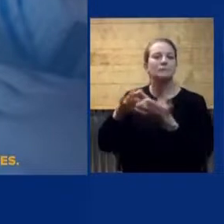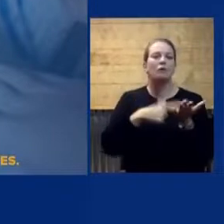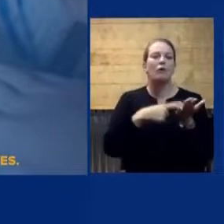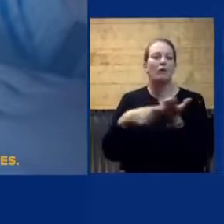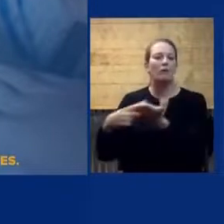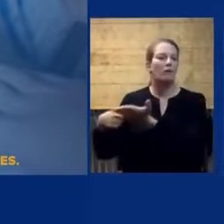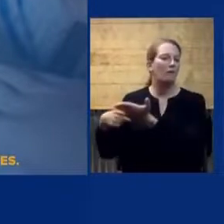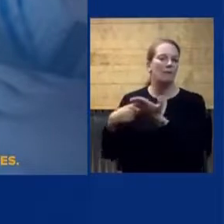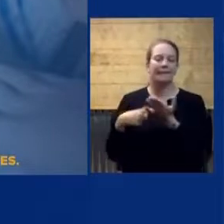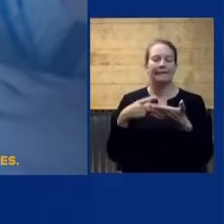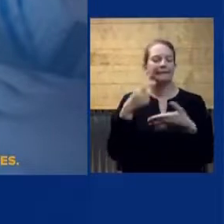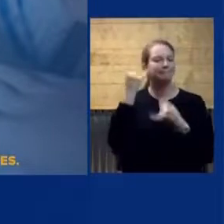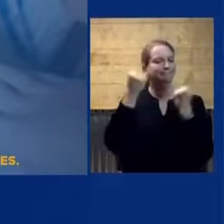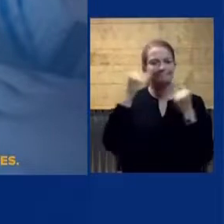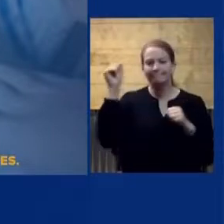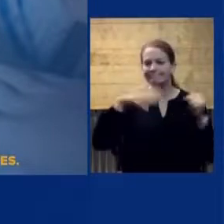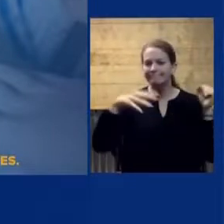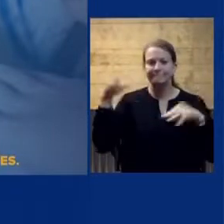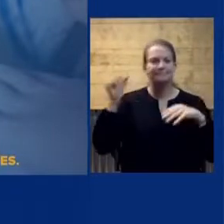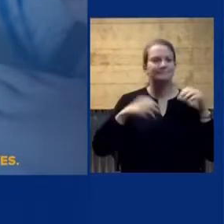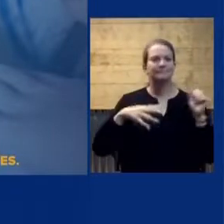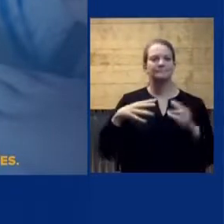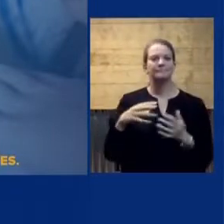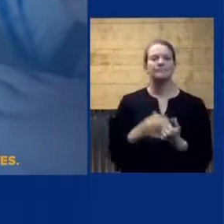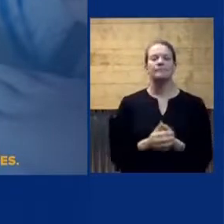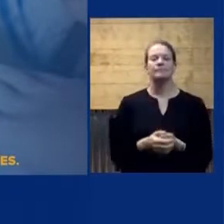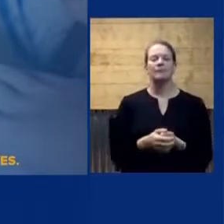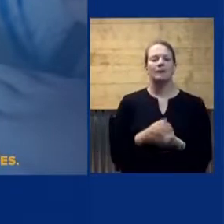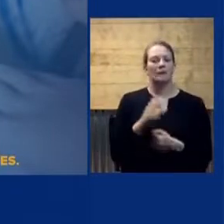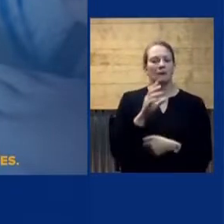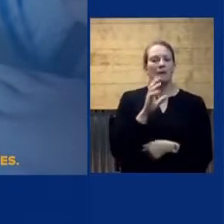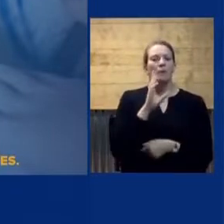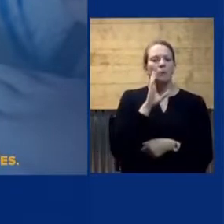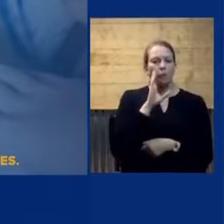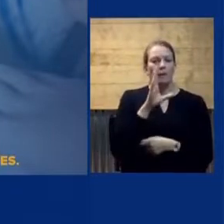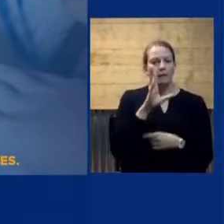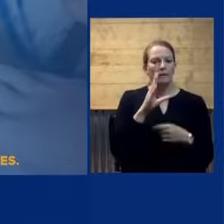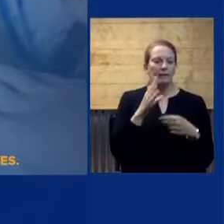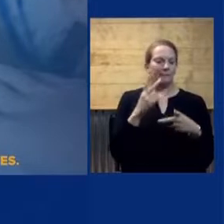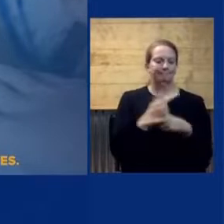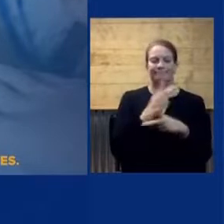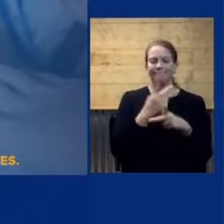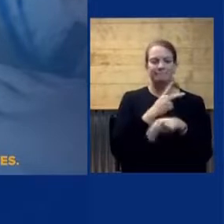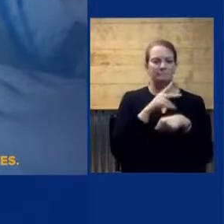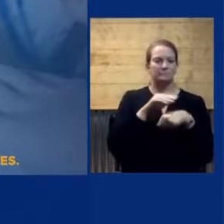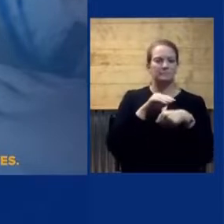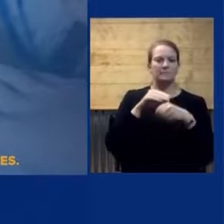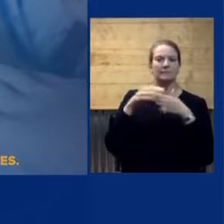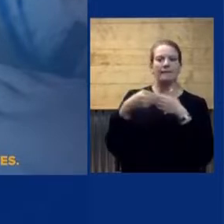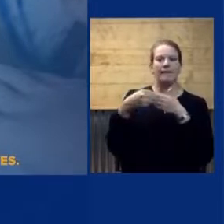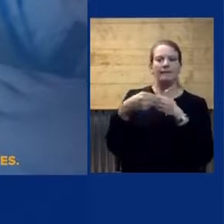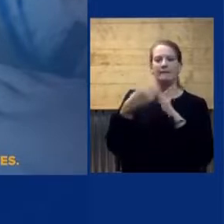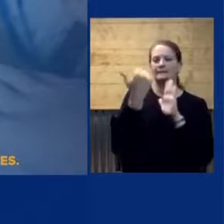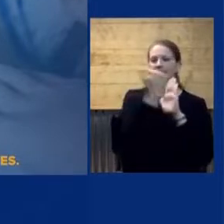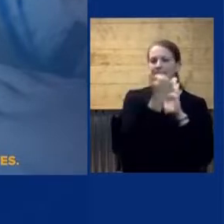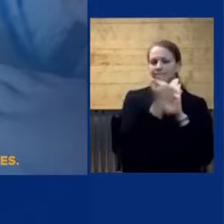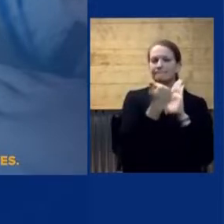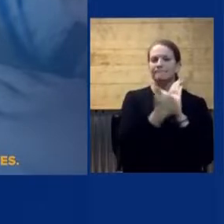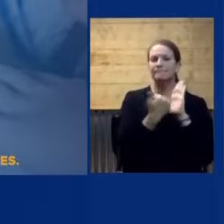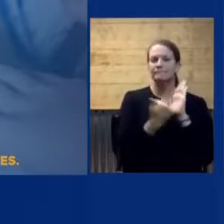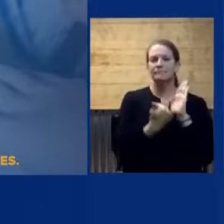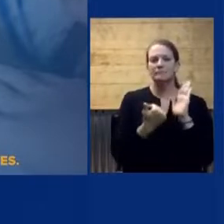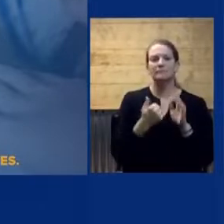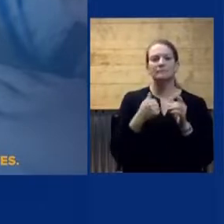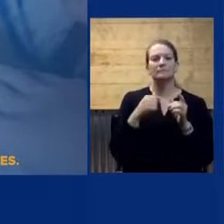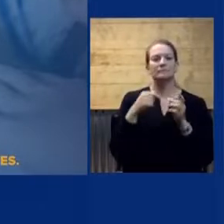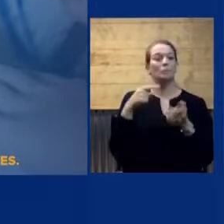reopening. We'll have finalized guidance pursuant to those conversations on July 13th.